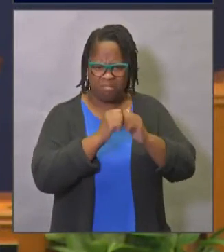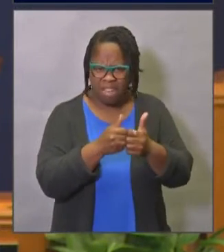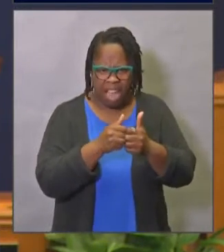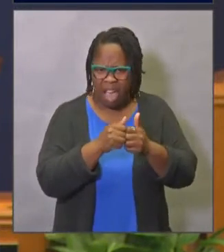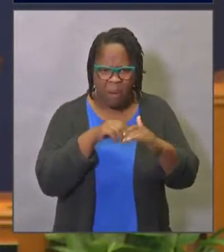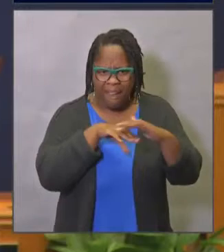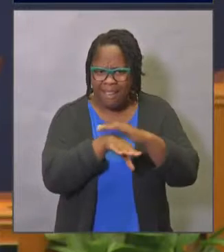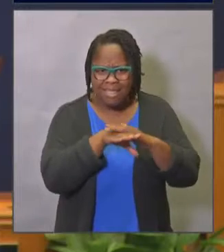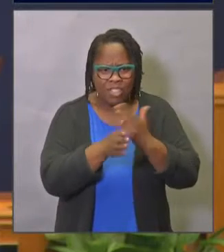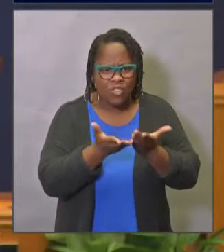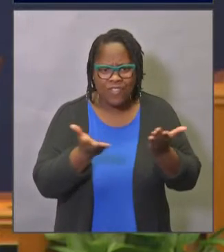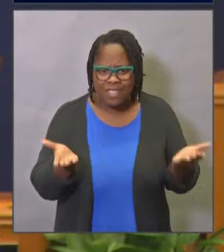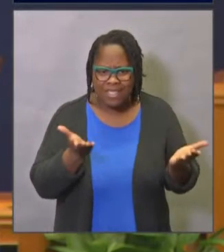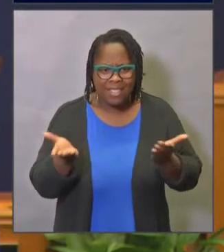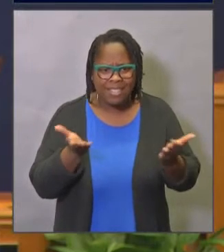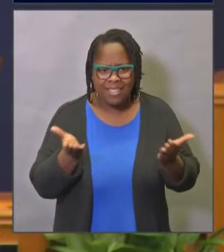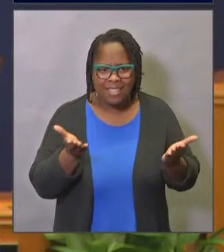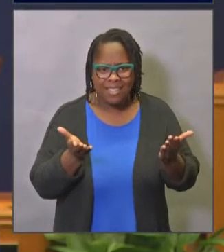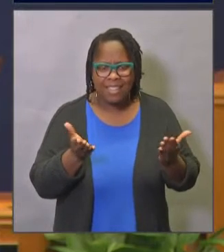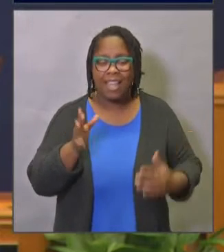these services is